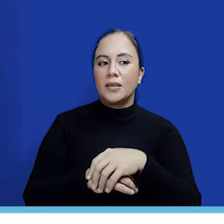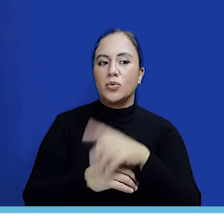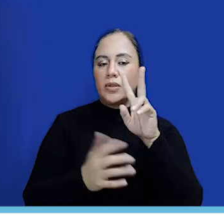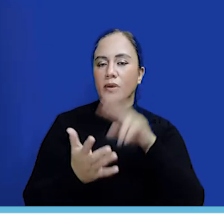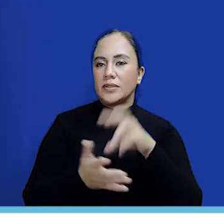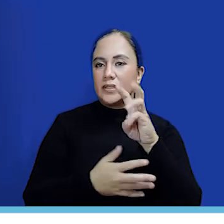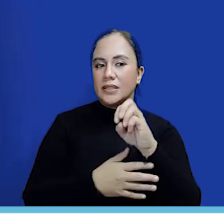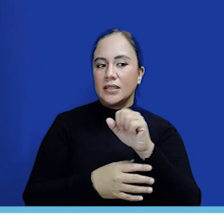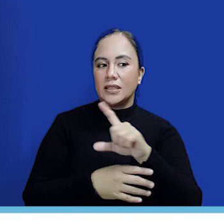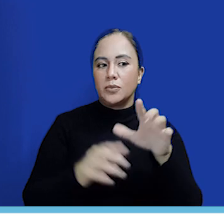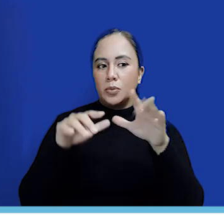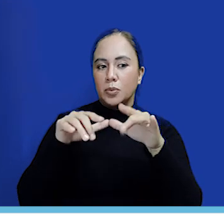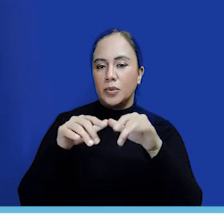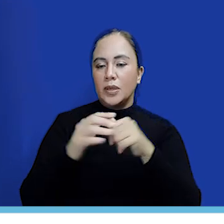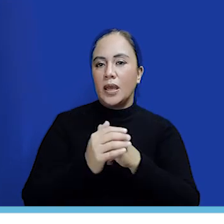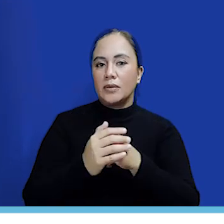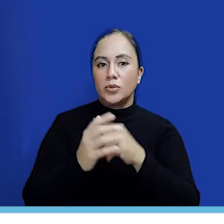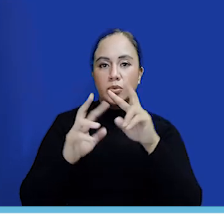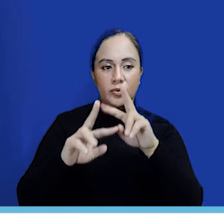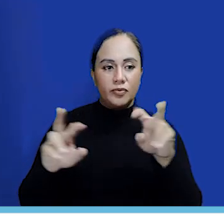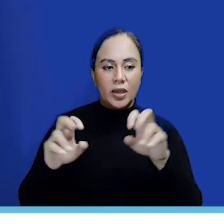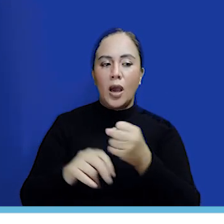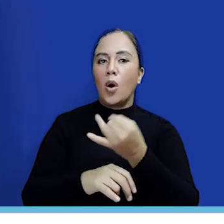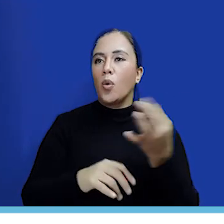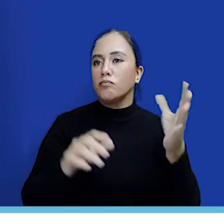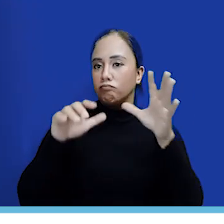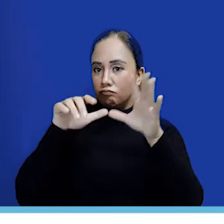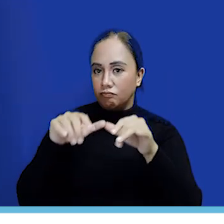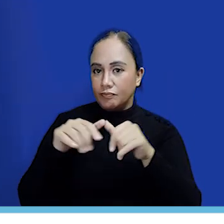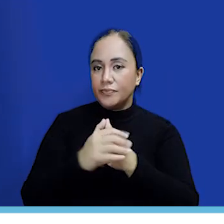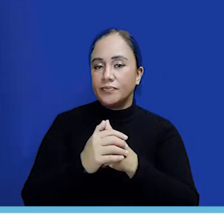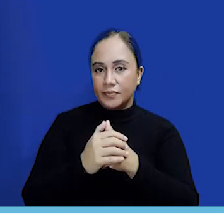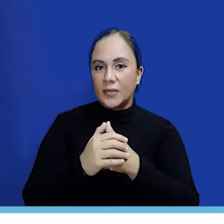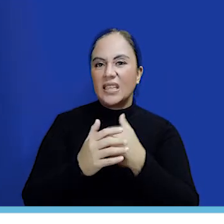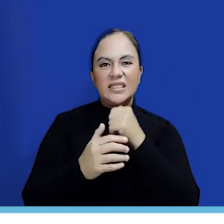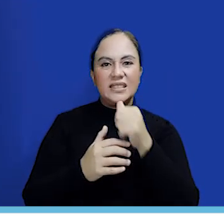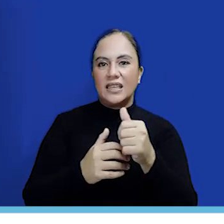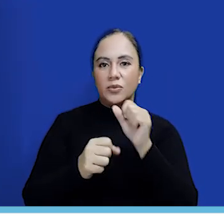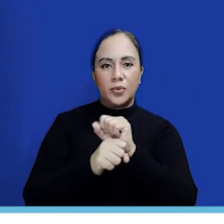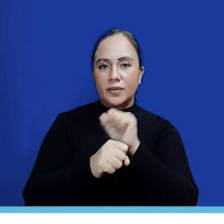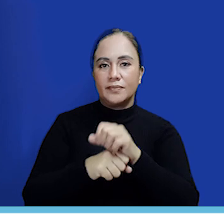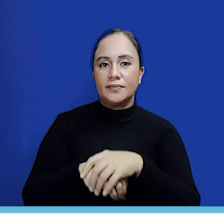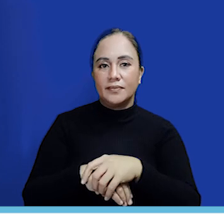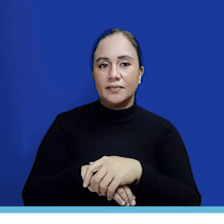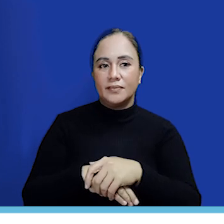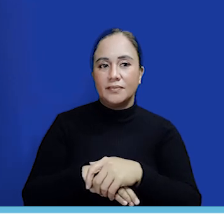According to the 2016 National Disability Prevalence Survey, how many persons with disabilities are not